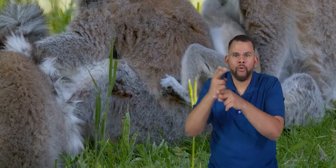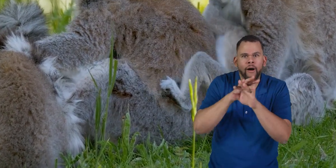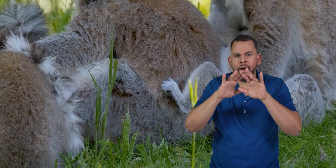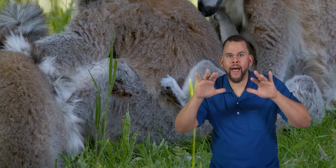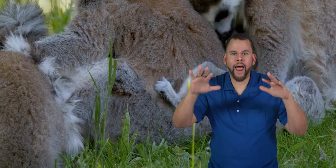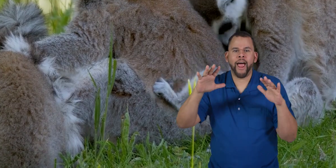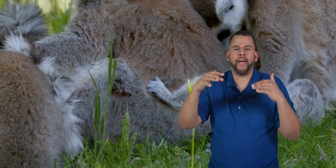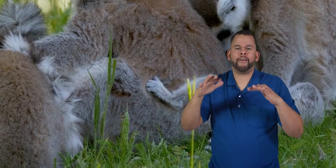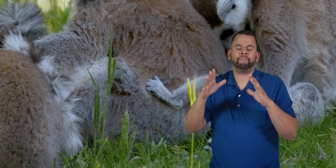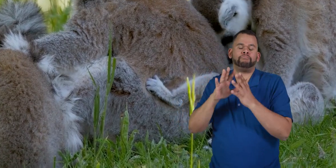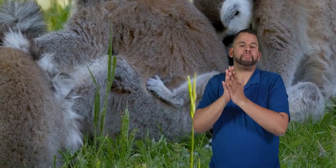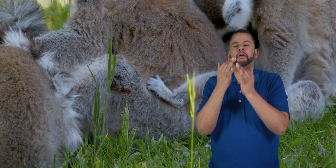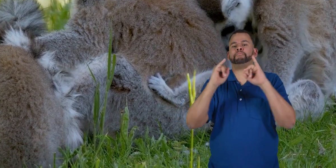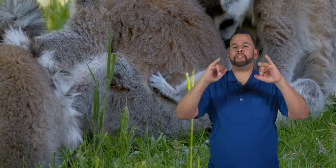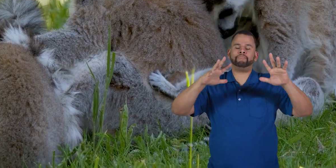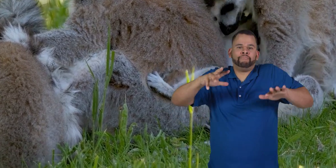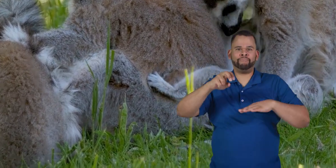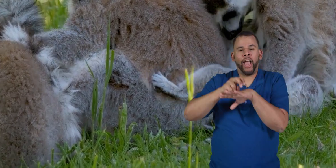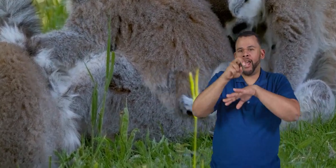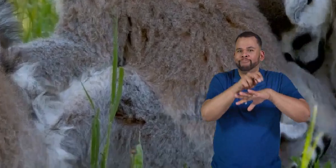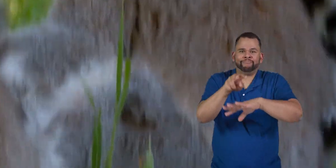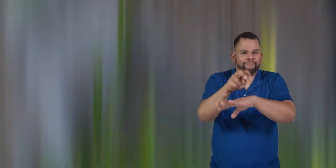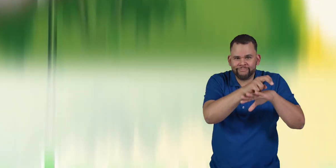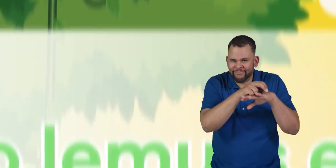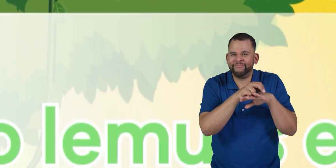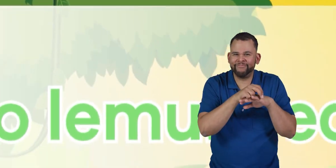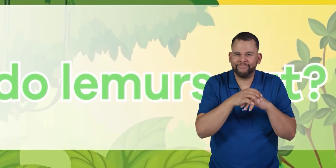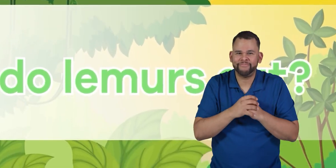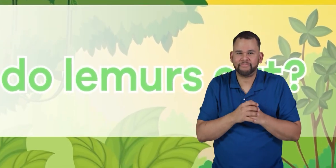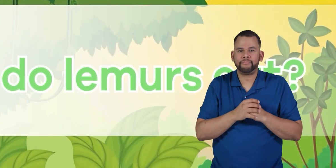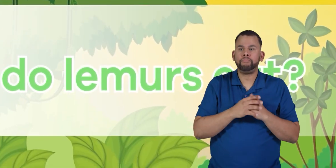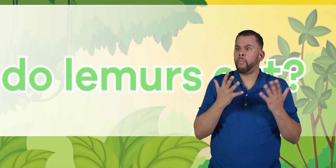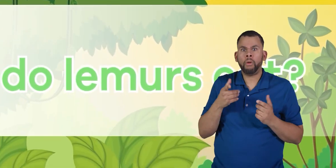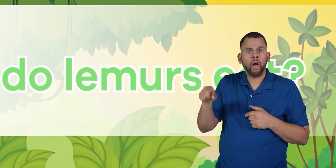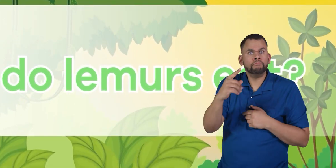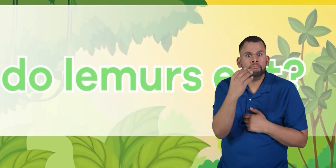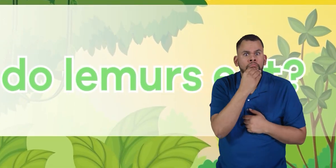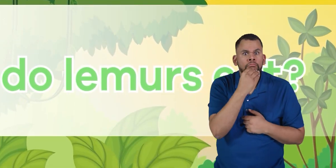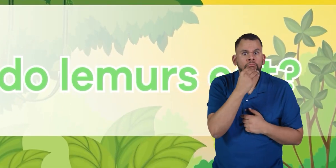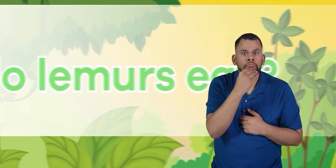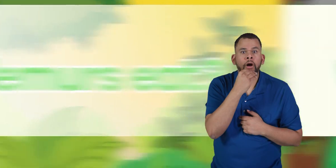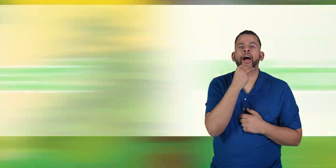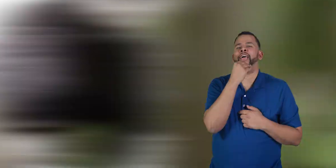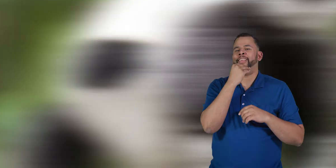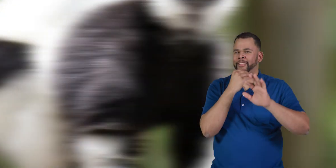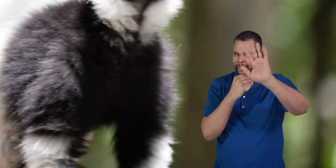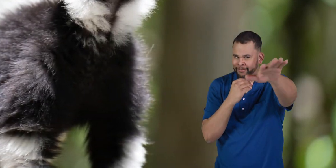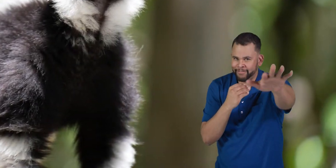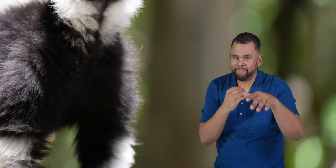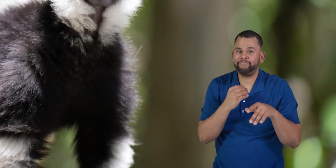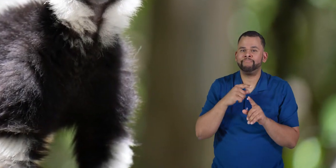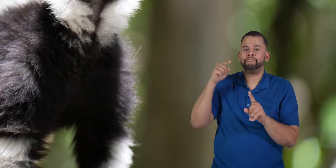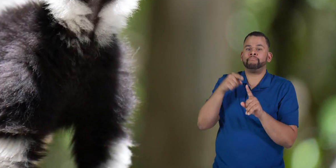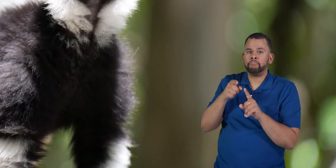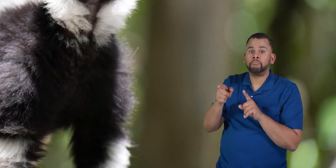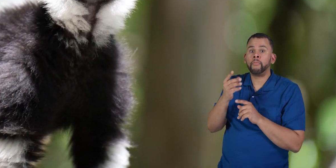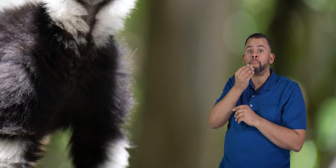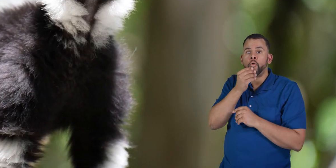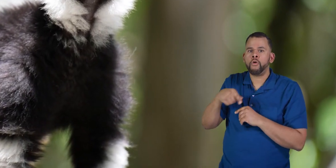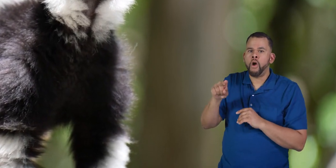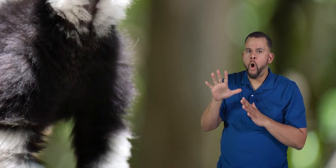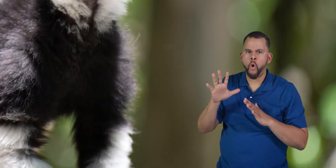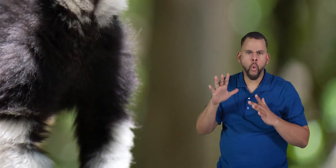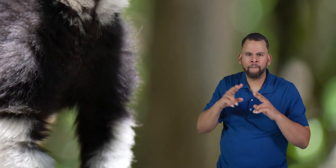when they grow up and live independently in the forest what do lemurs eat when it comes to